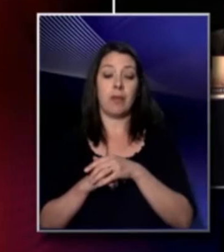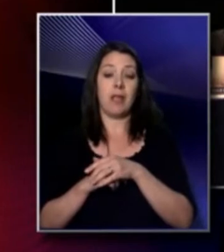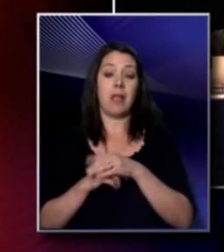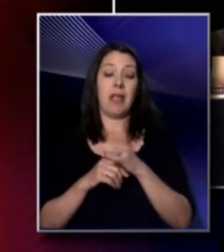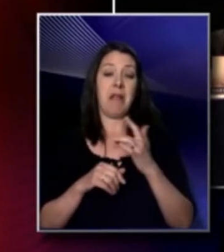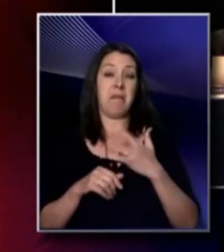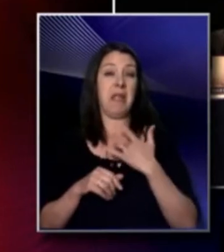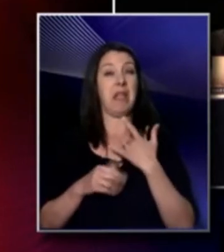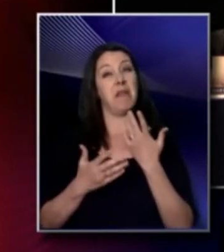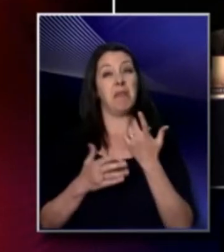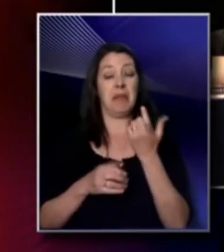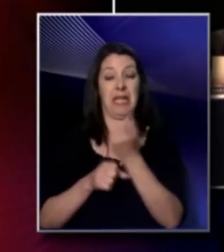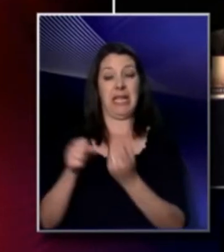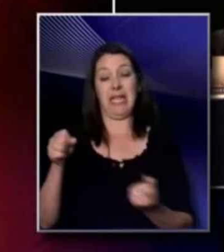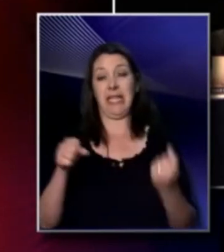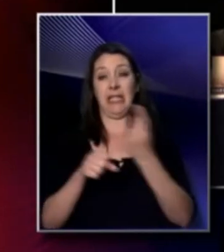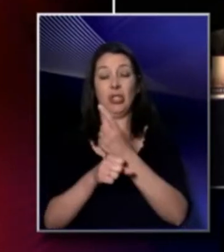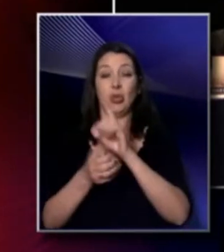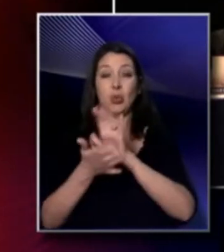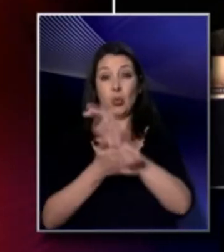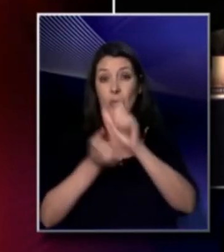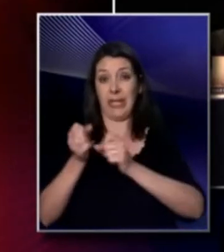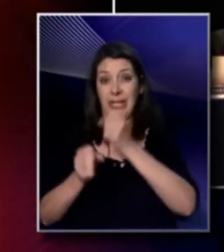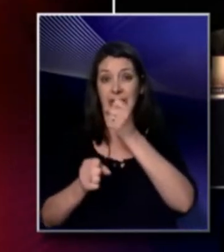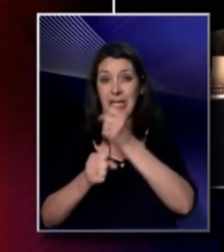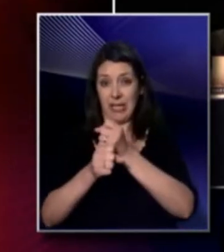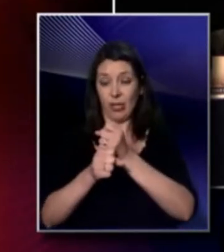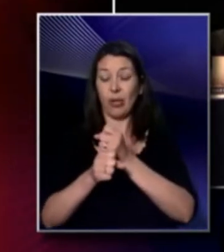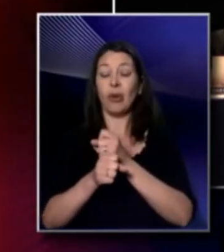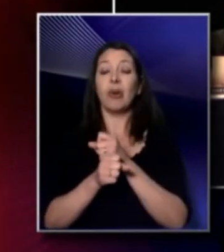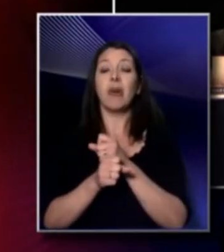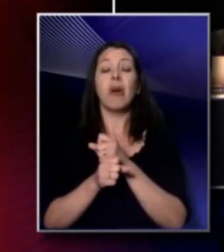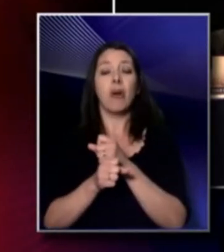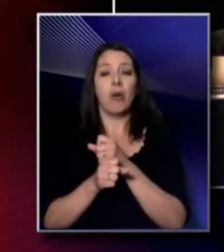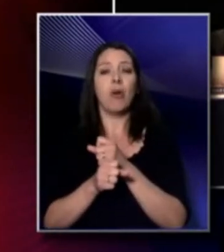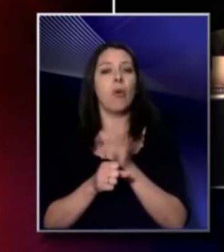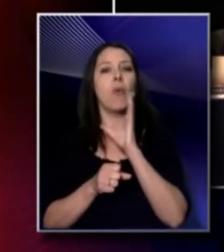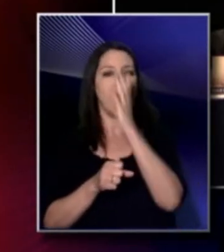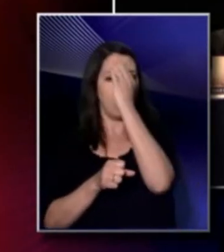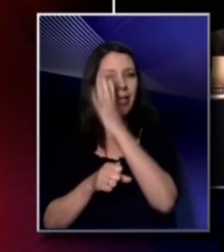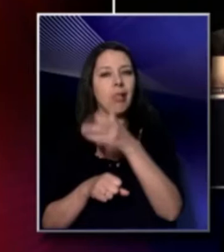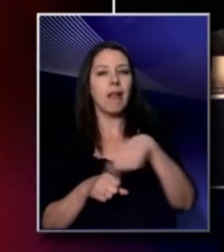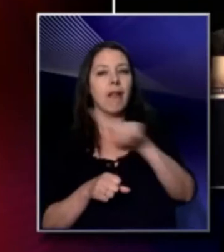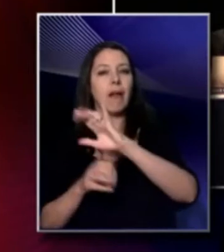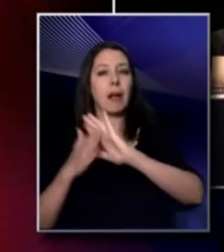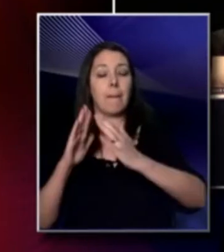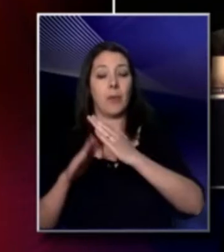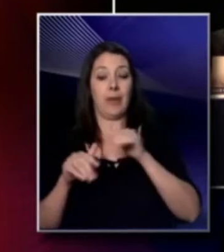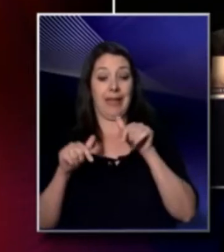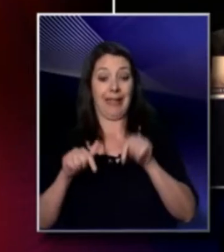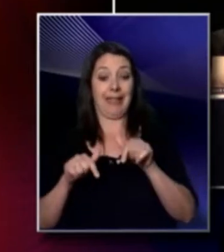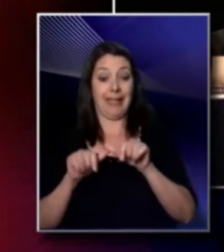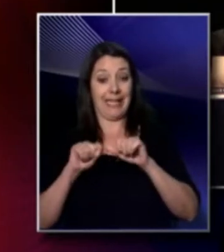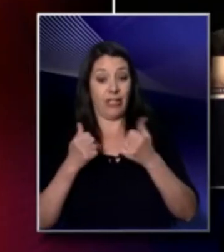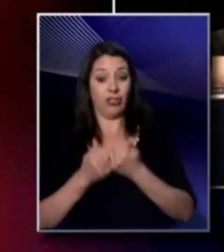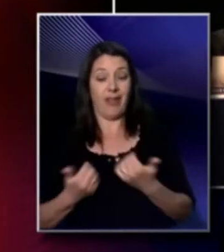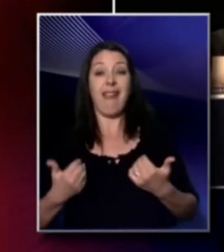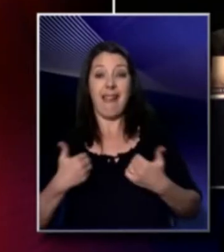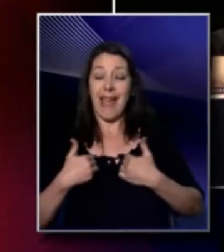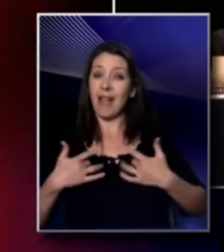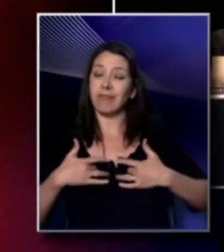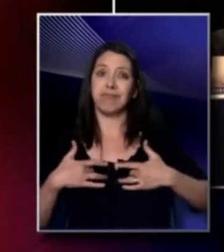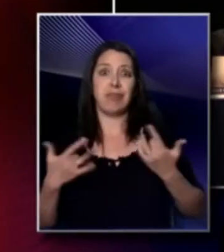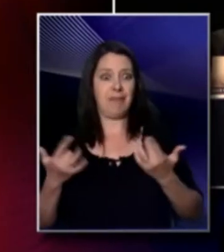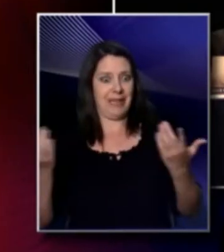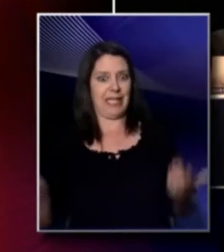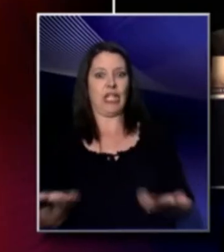school year, one of the things we're explaining to the whole community is that this entity exists and it's a mechanism for